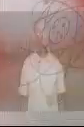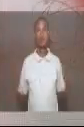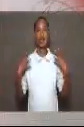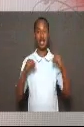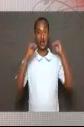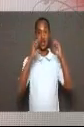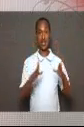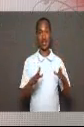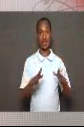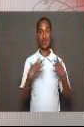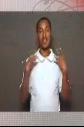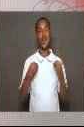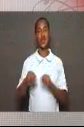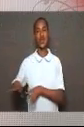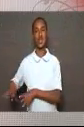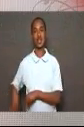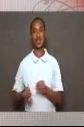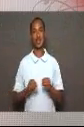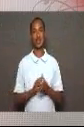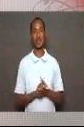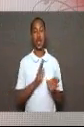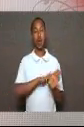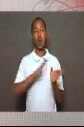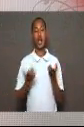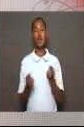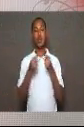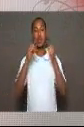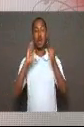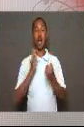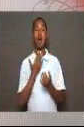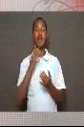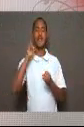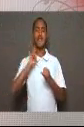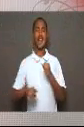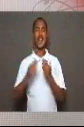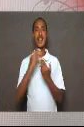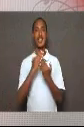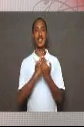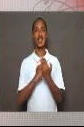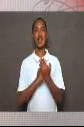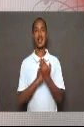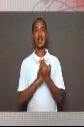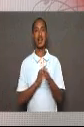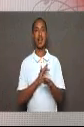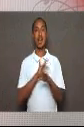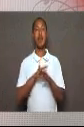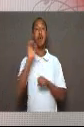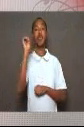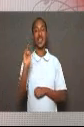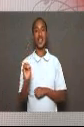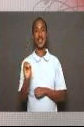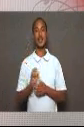Hello, teacher. Hello, students. Welcome to our final lesson on